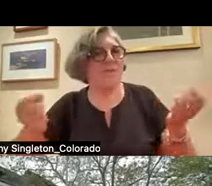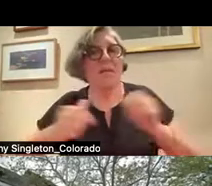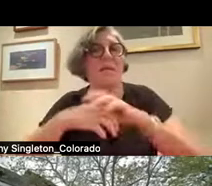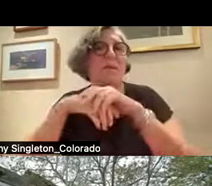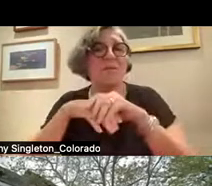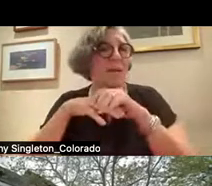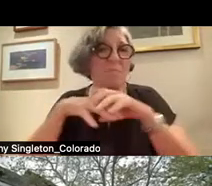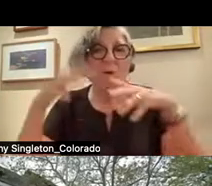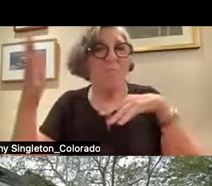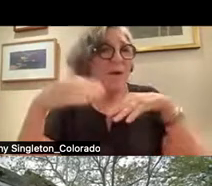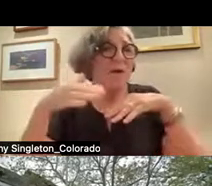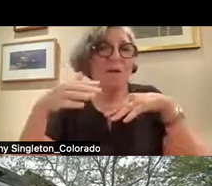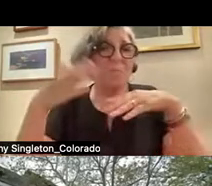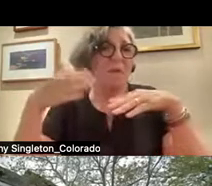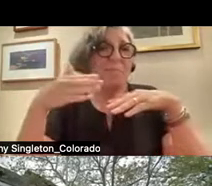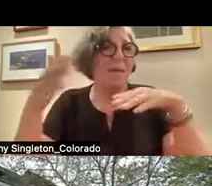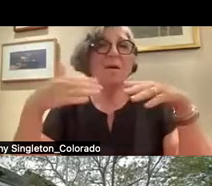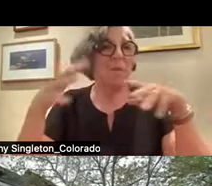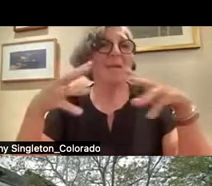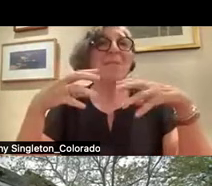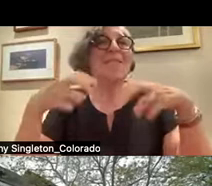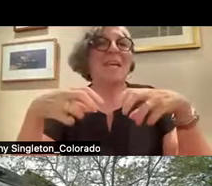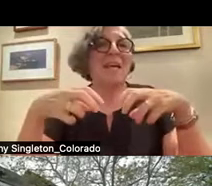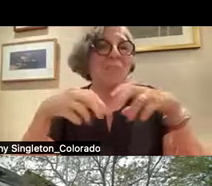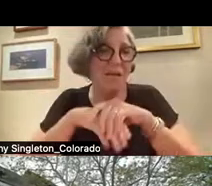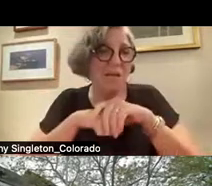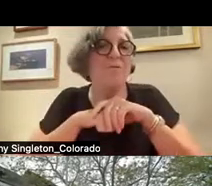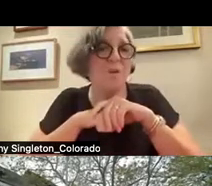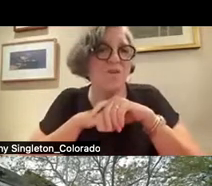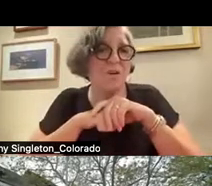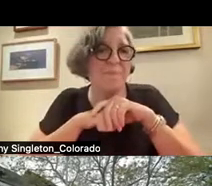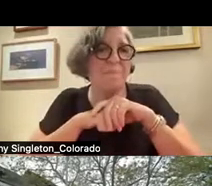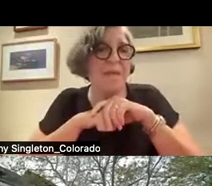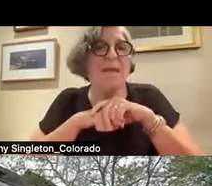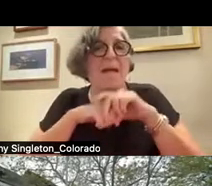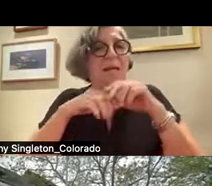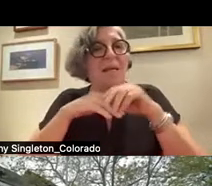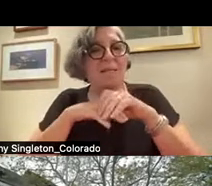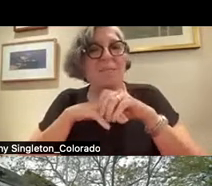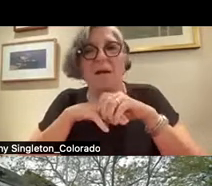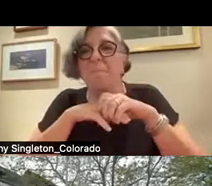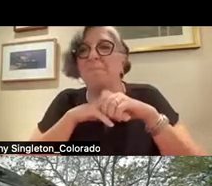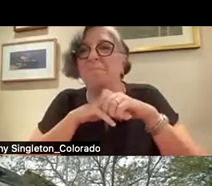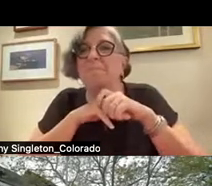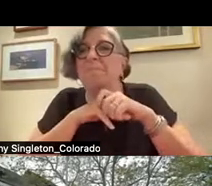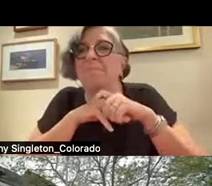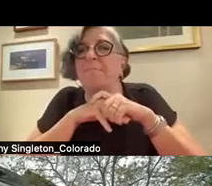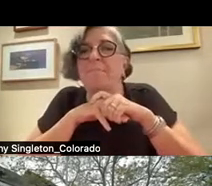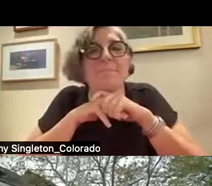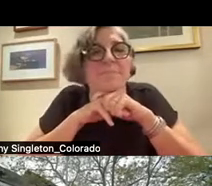around you. So they can both be iconic, but they may not pick the same feature. And then